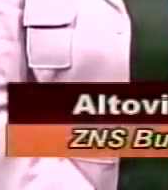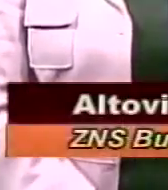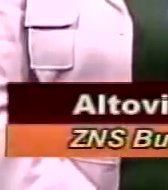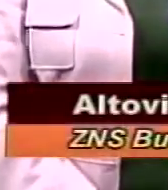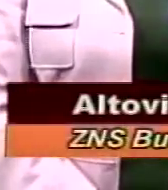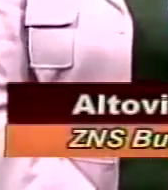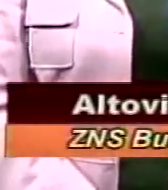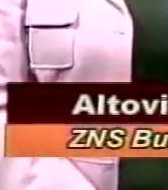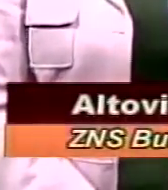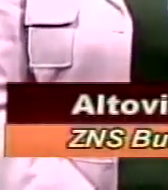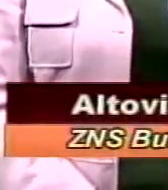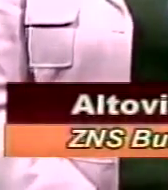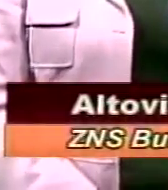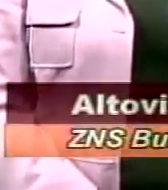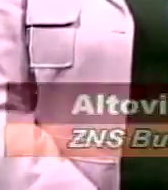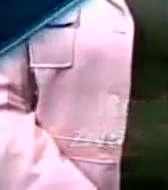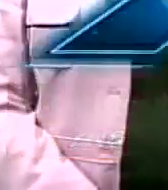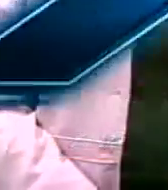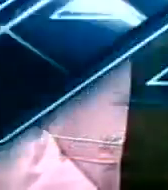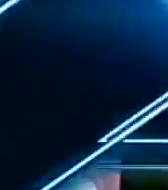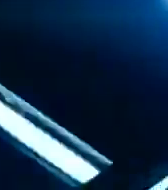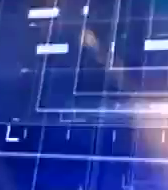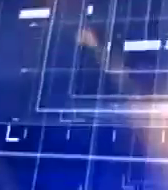Thanks so much for watching. I'm AltaVise Munnings.